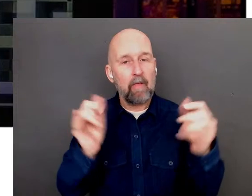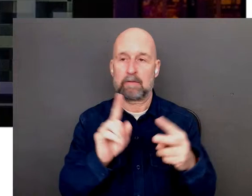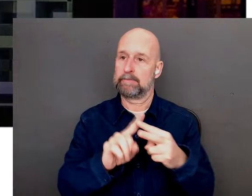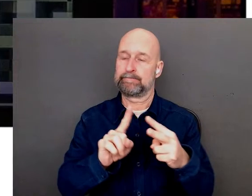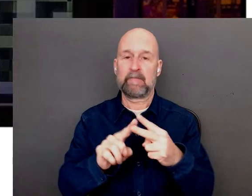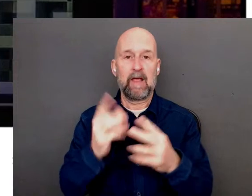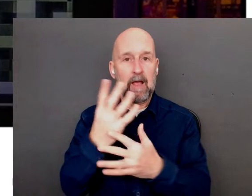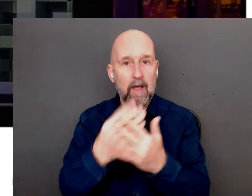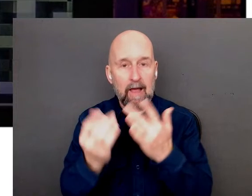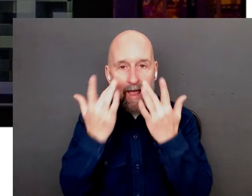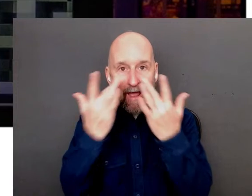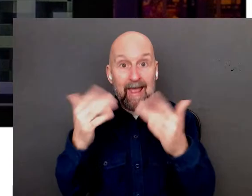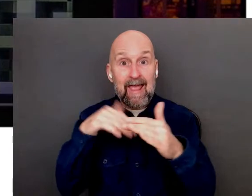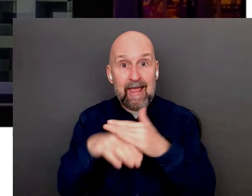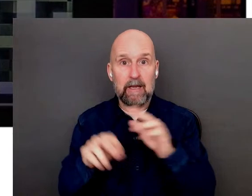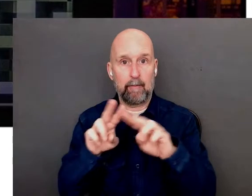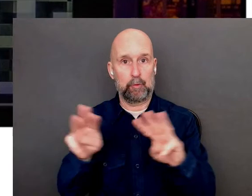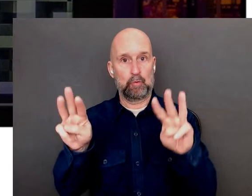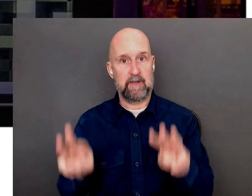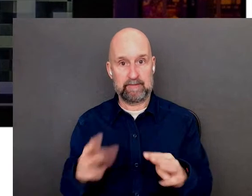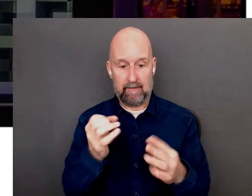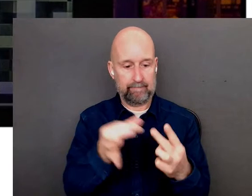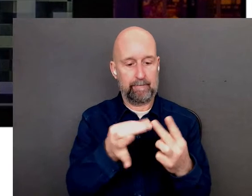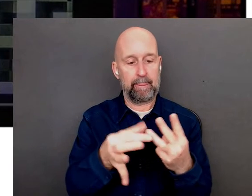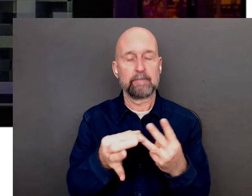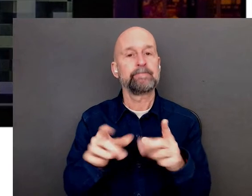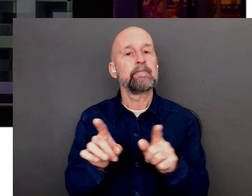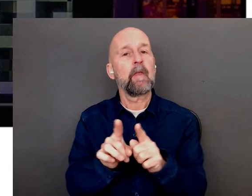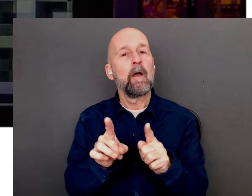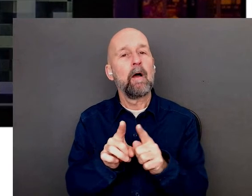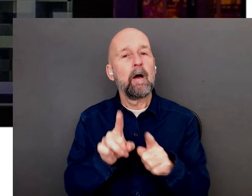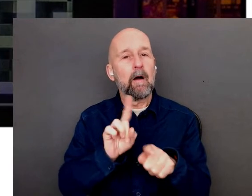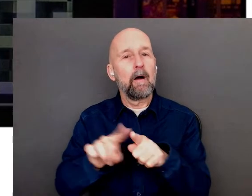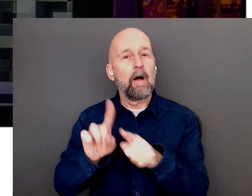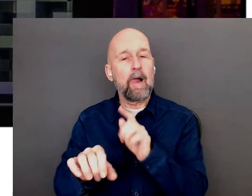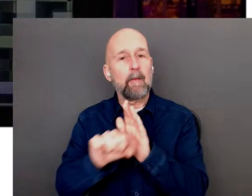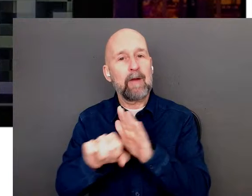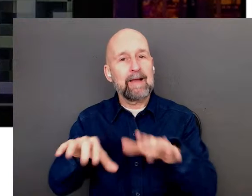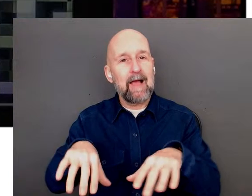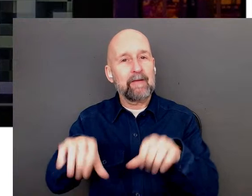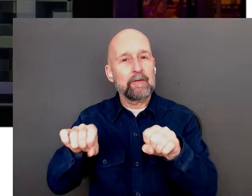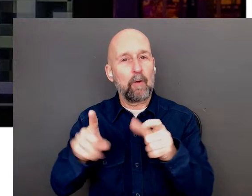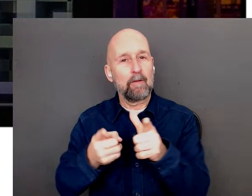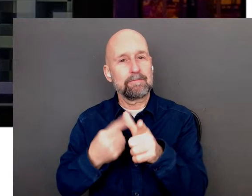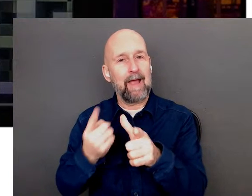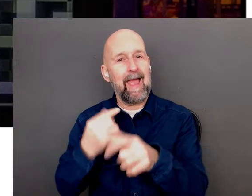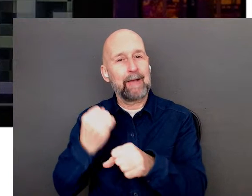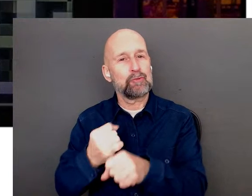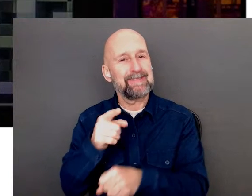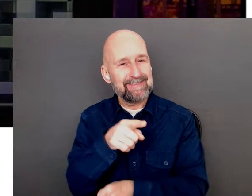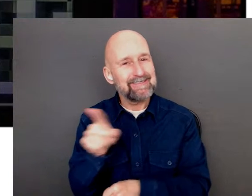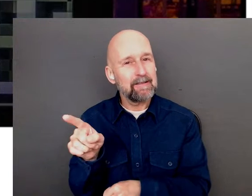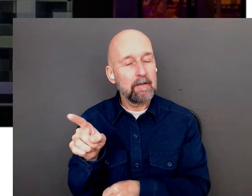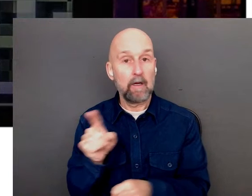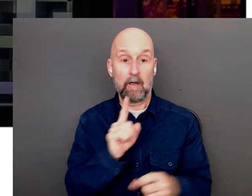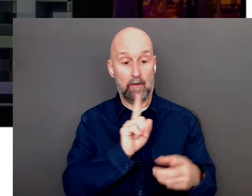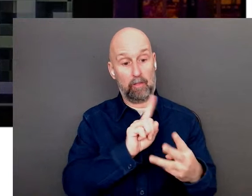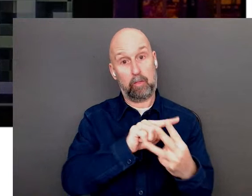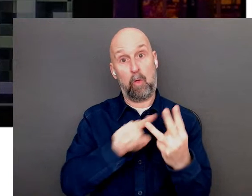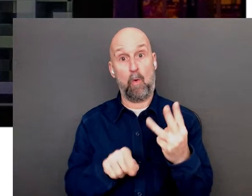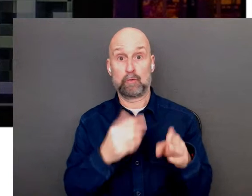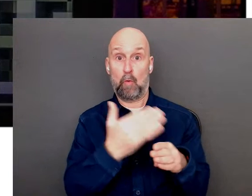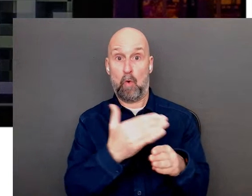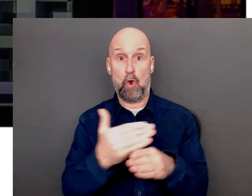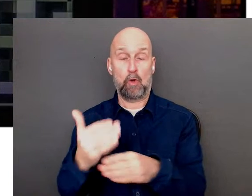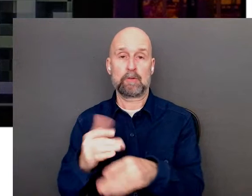exhibits inside of museums, or also, well, brand activations for agencies, all these kind of works, we try to make use